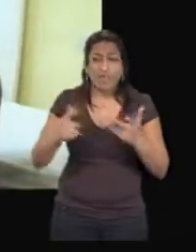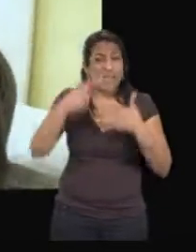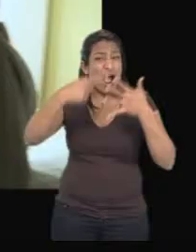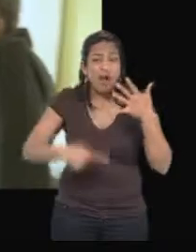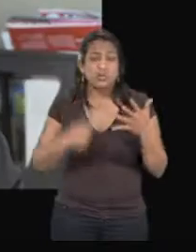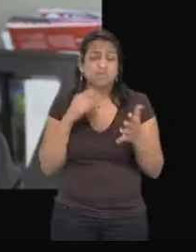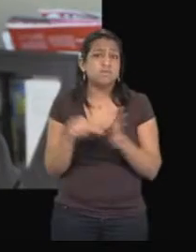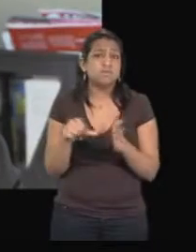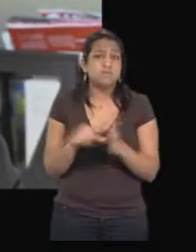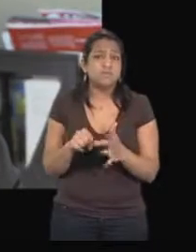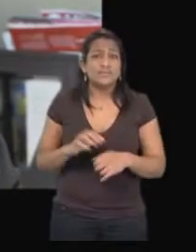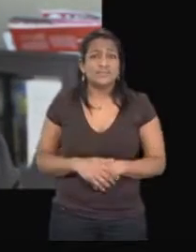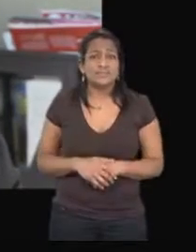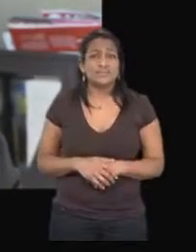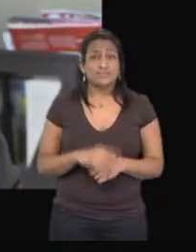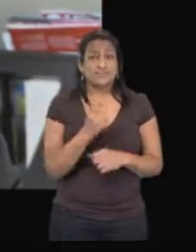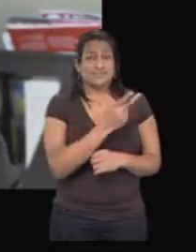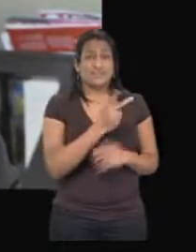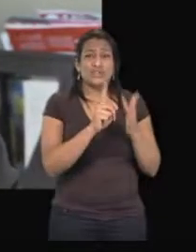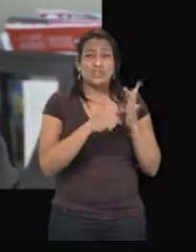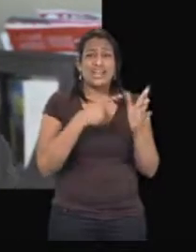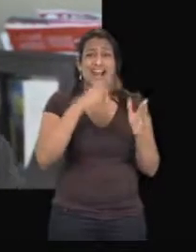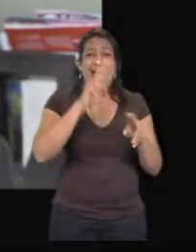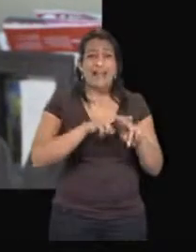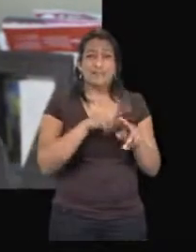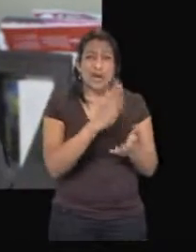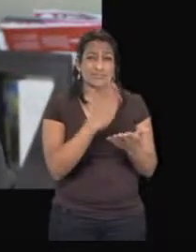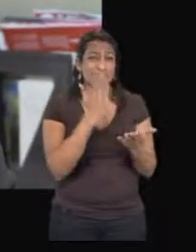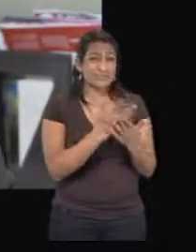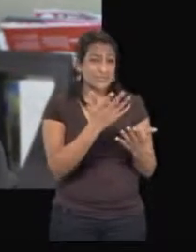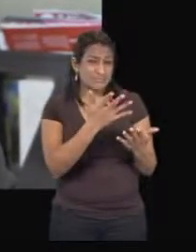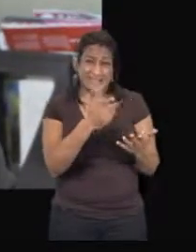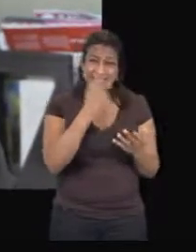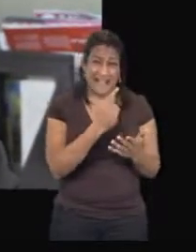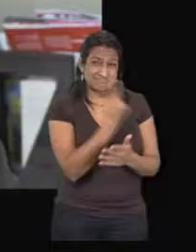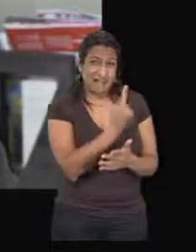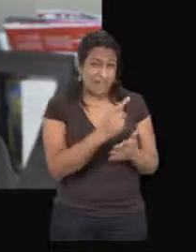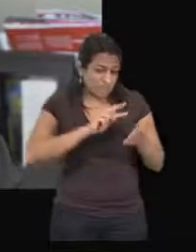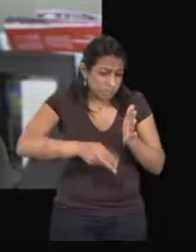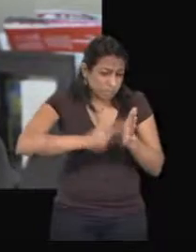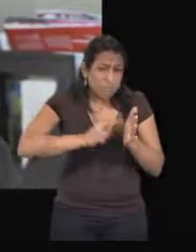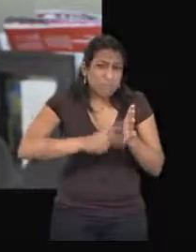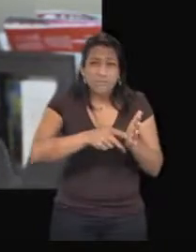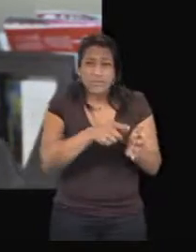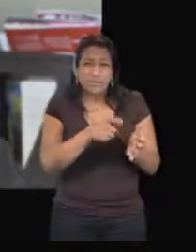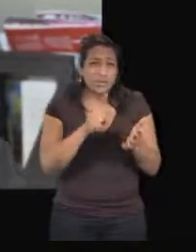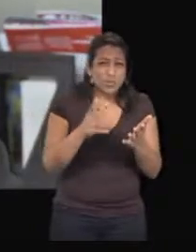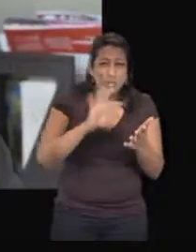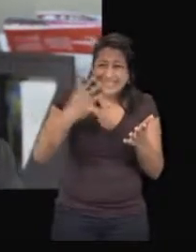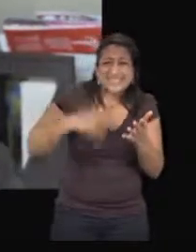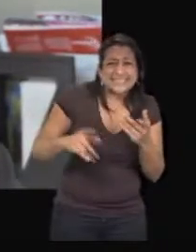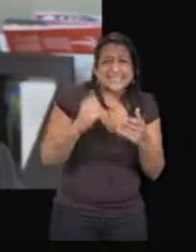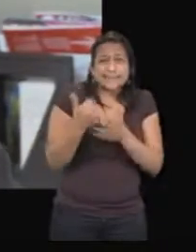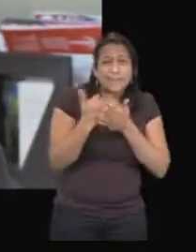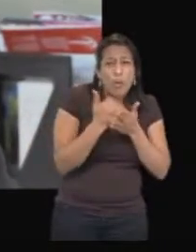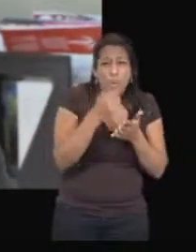it. Jean and Alfred are not really the type of people who would sit down on their own in their living room and draw